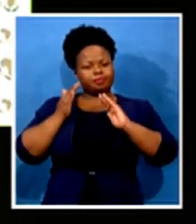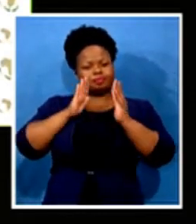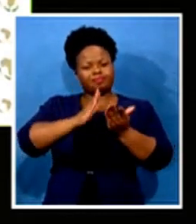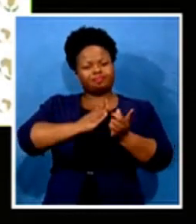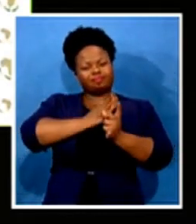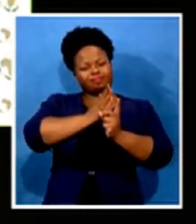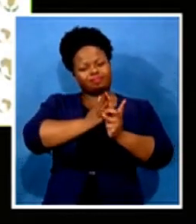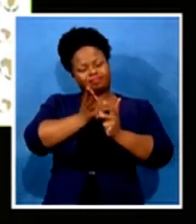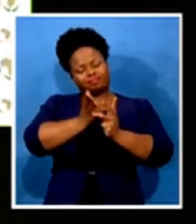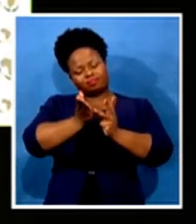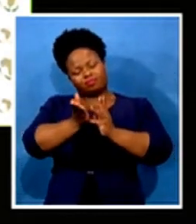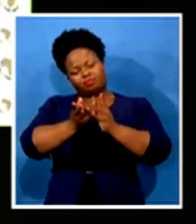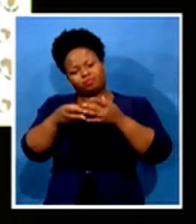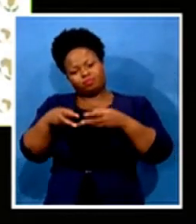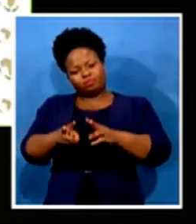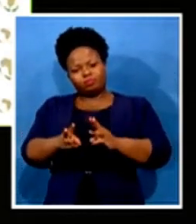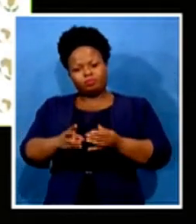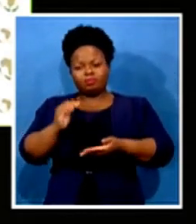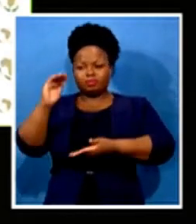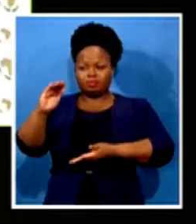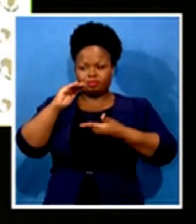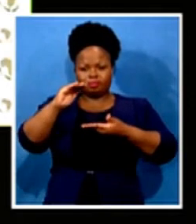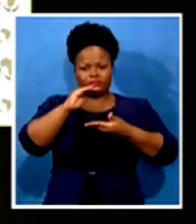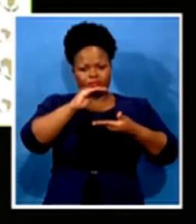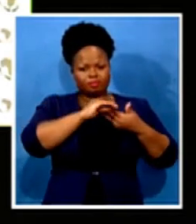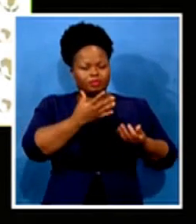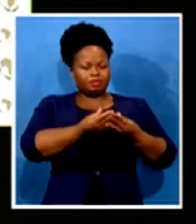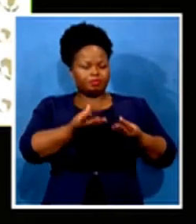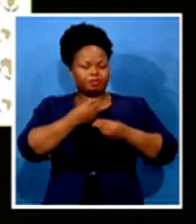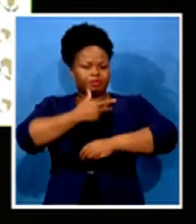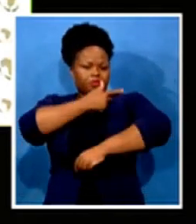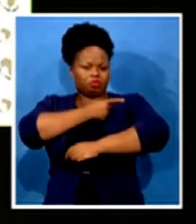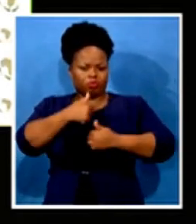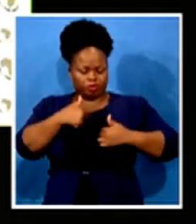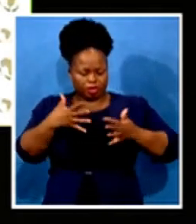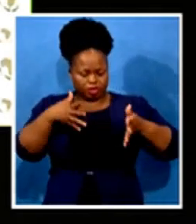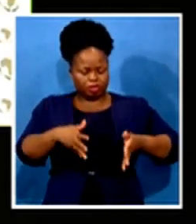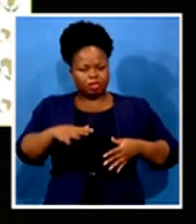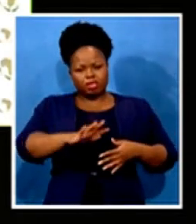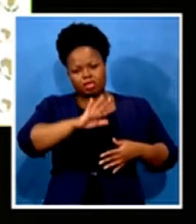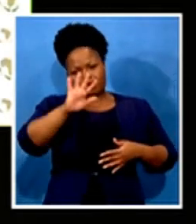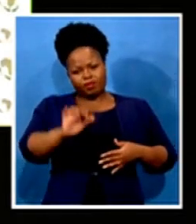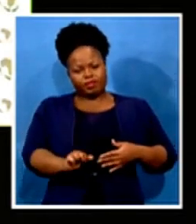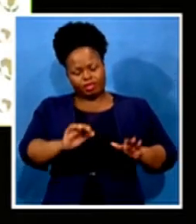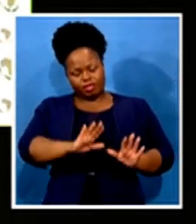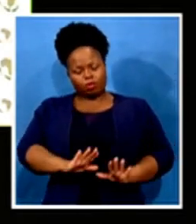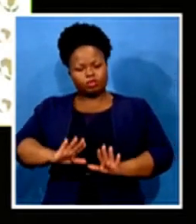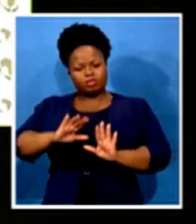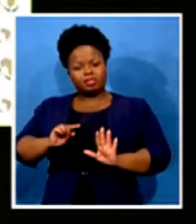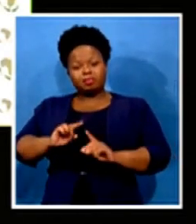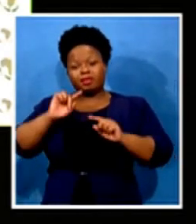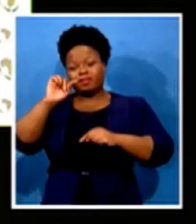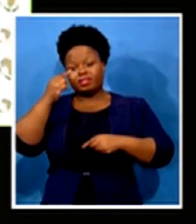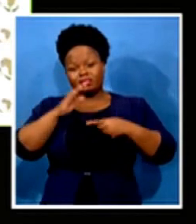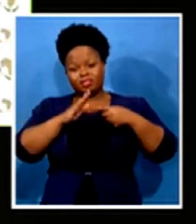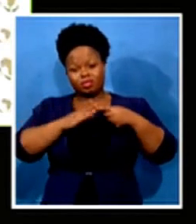vaccines and begin vaccinations across the continent. The lesson number one we have to learn as a continent is for us to be